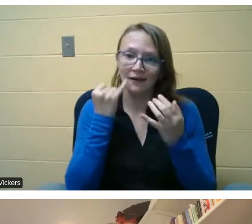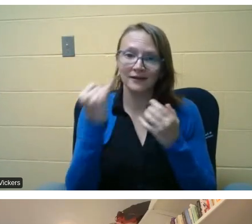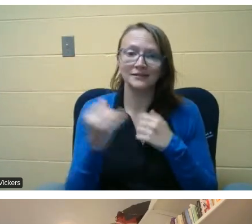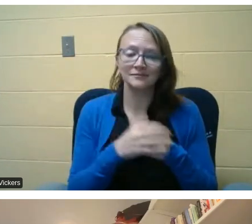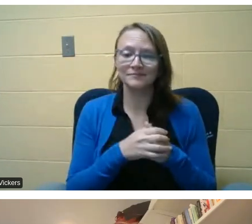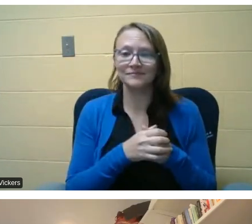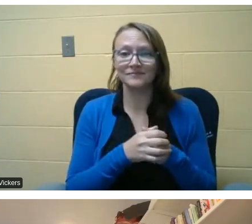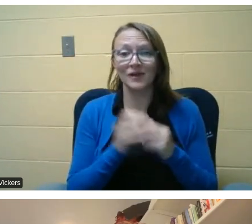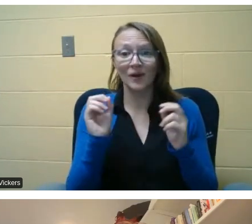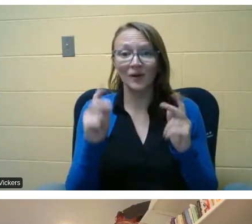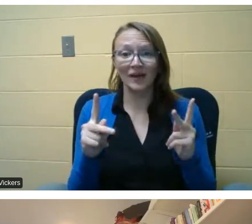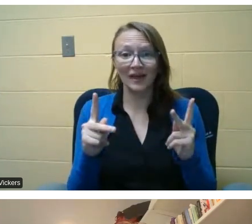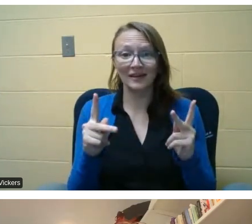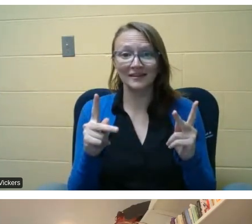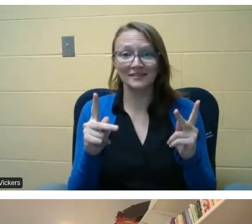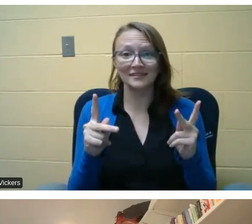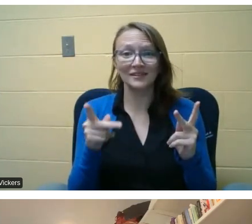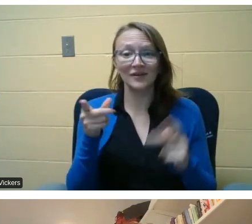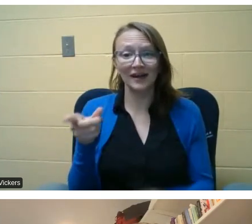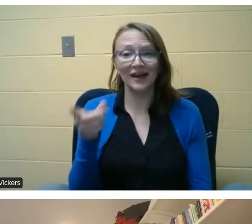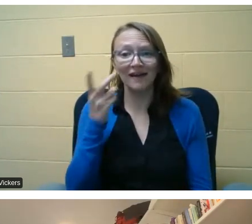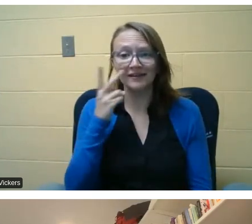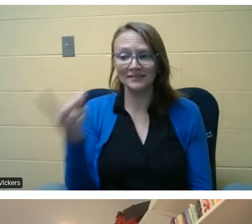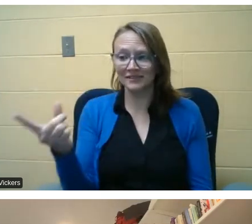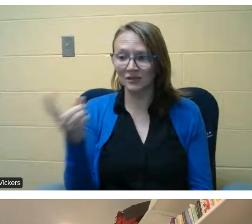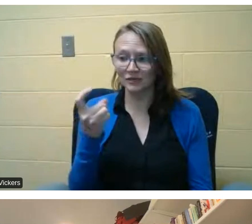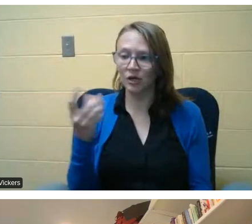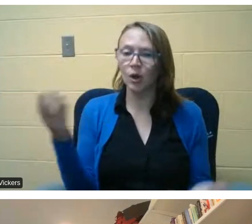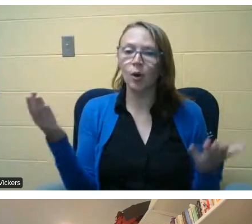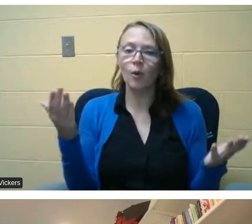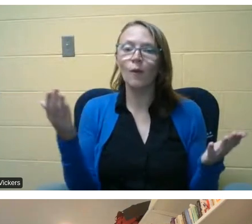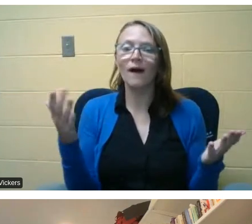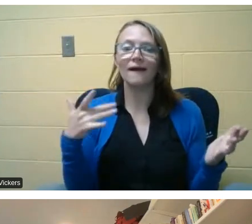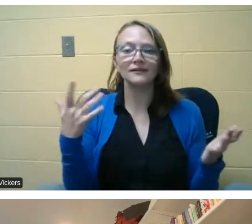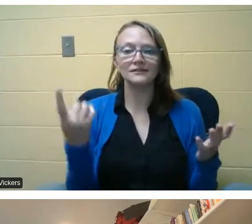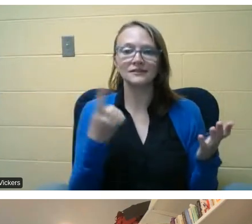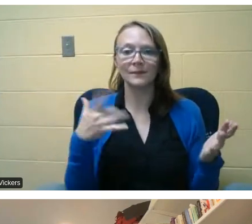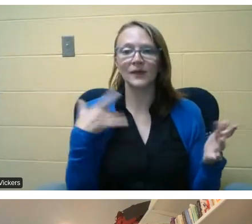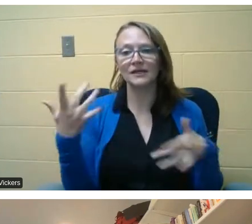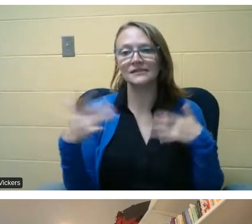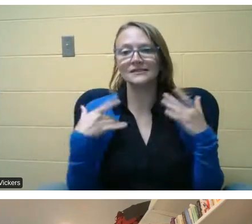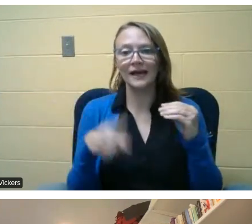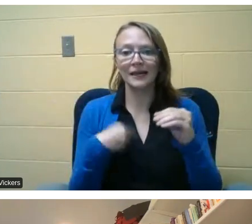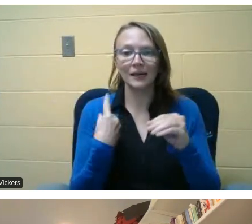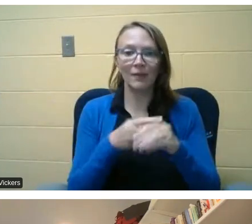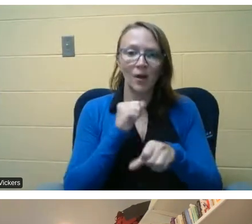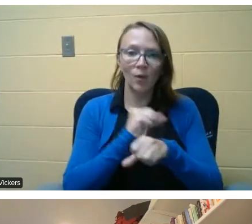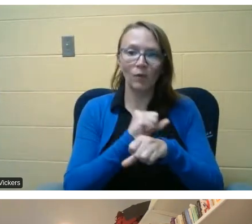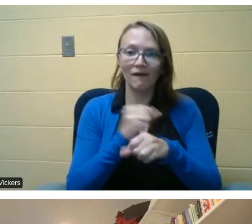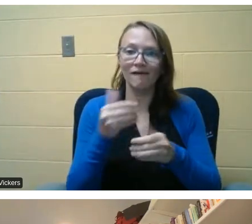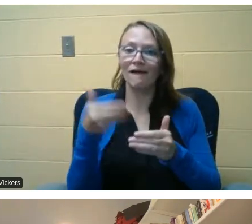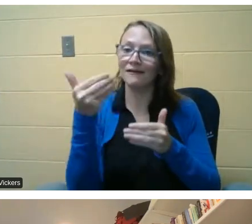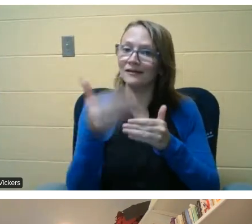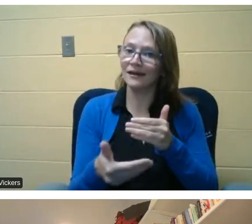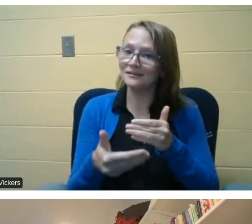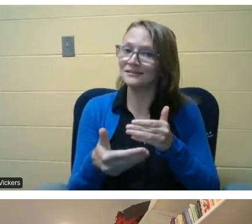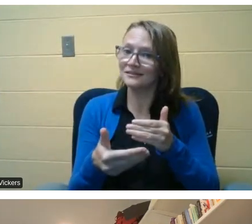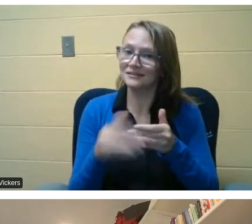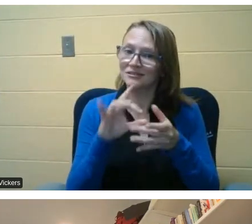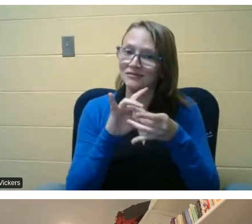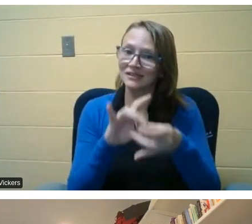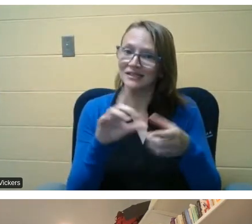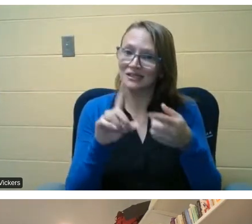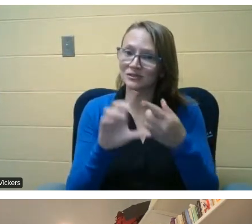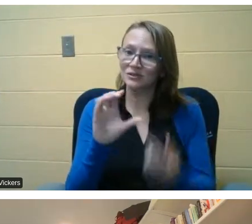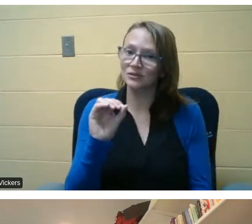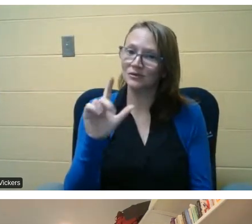Okay, let's bring CV question. What is something that we are excited about working on next with OctoStudio? Can I